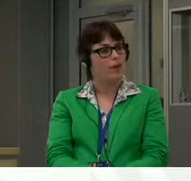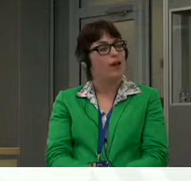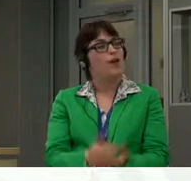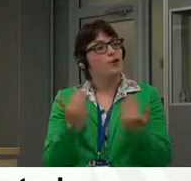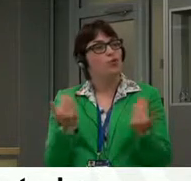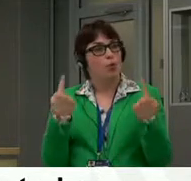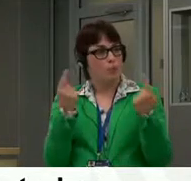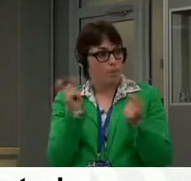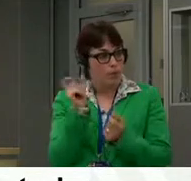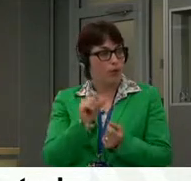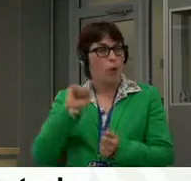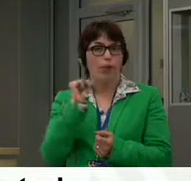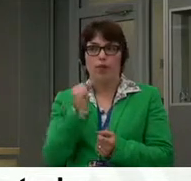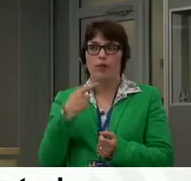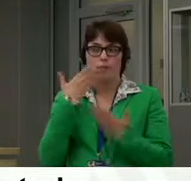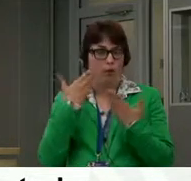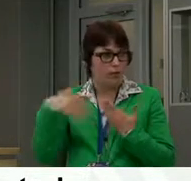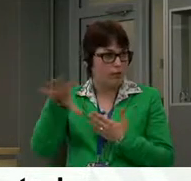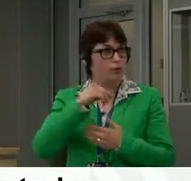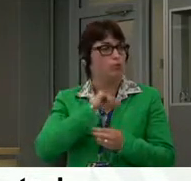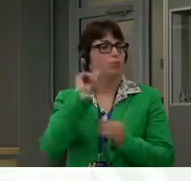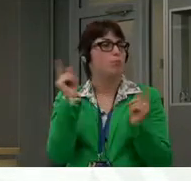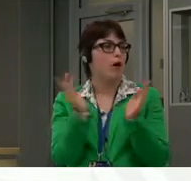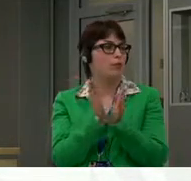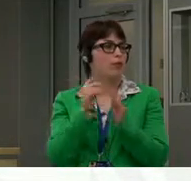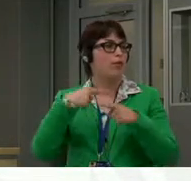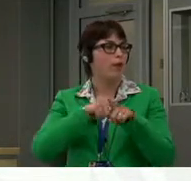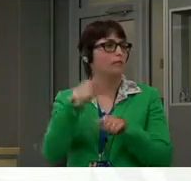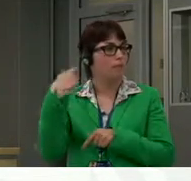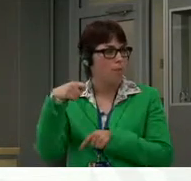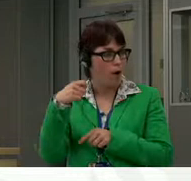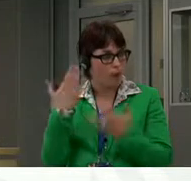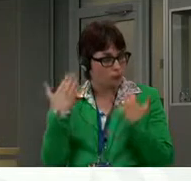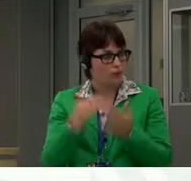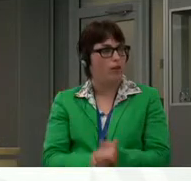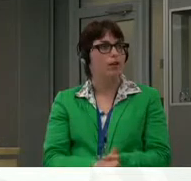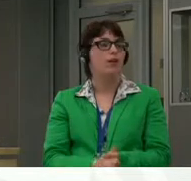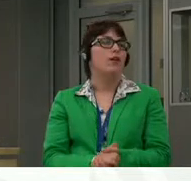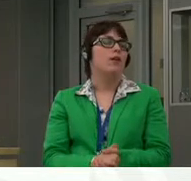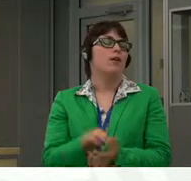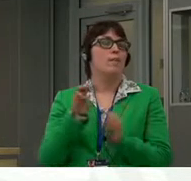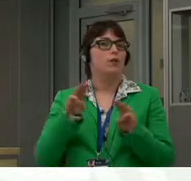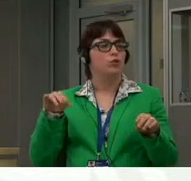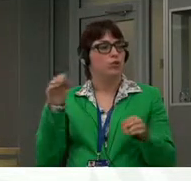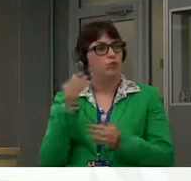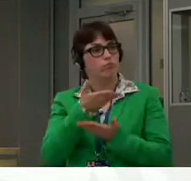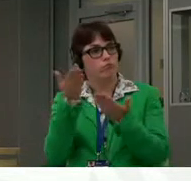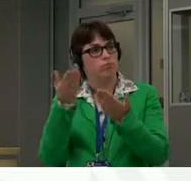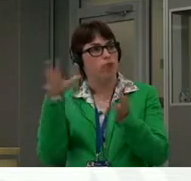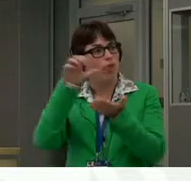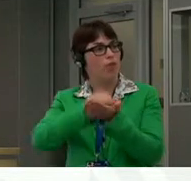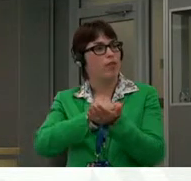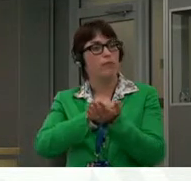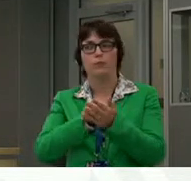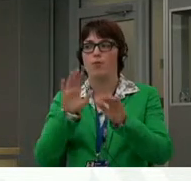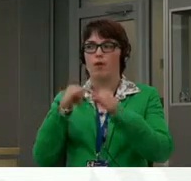are. Colleagues, now I would like to say thank you to you. Currently, we'll have a short technical break. I would like